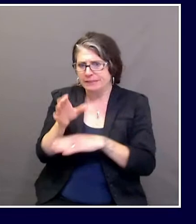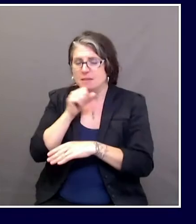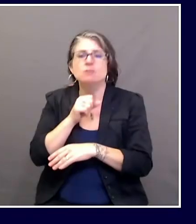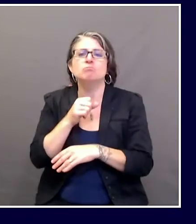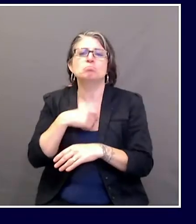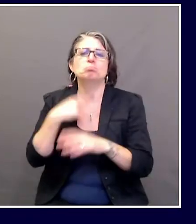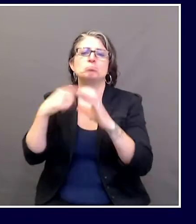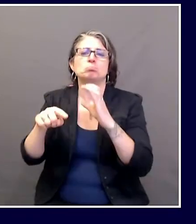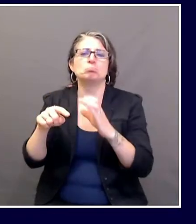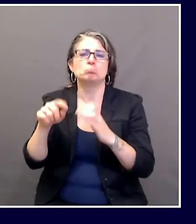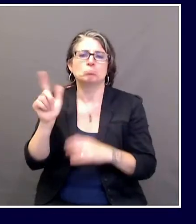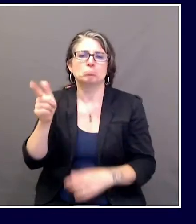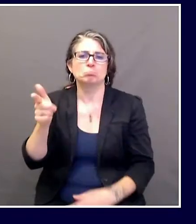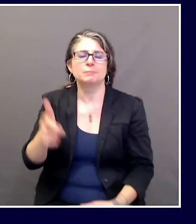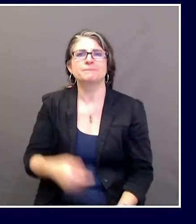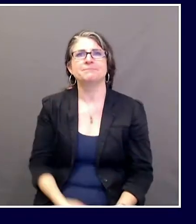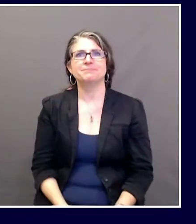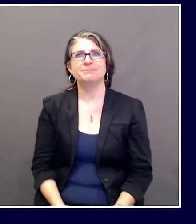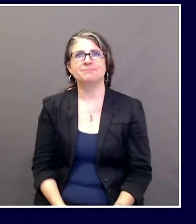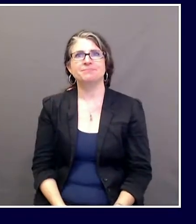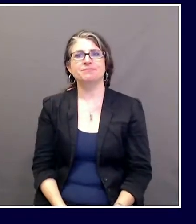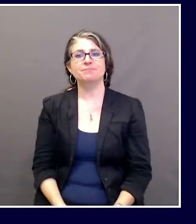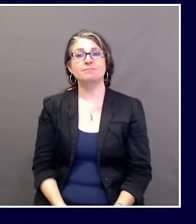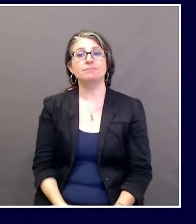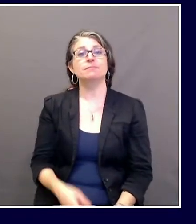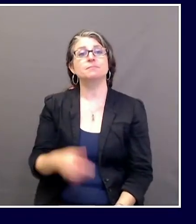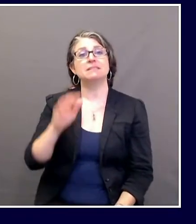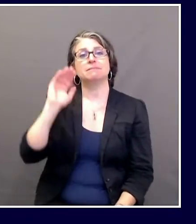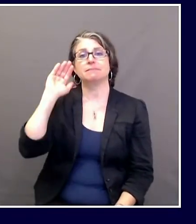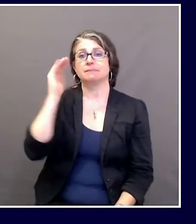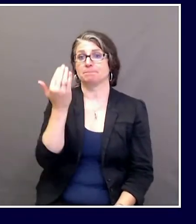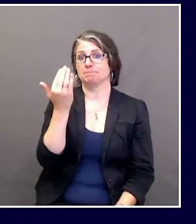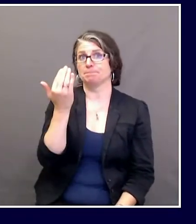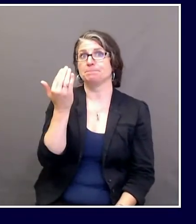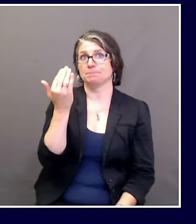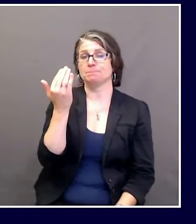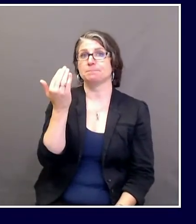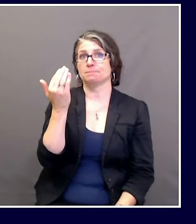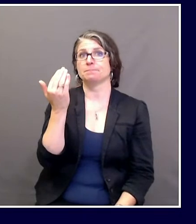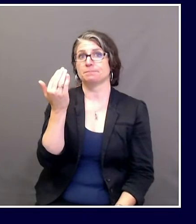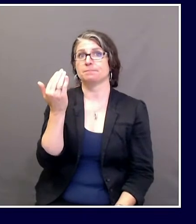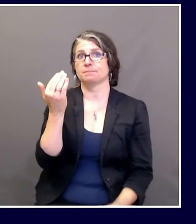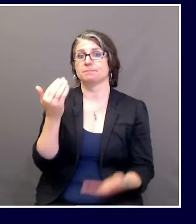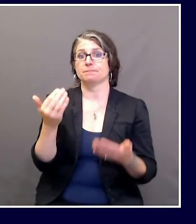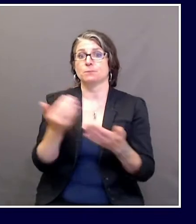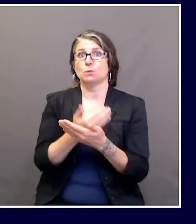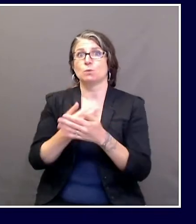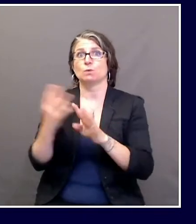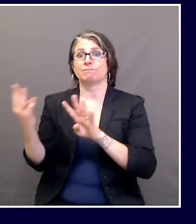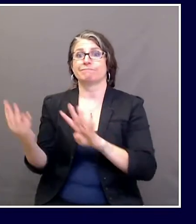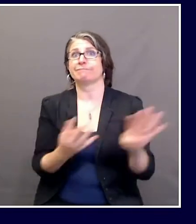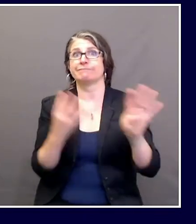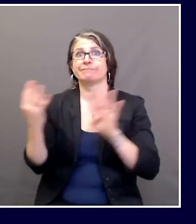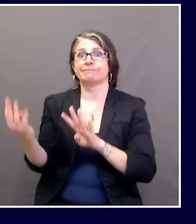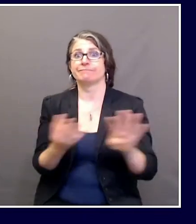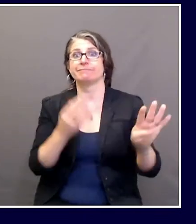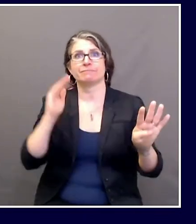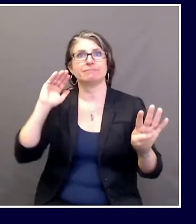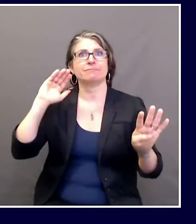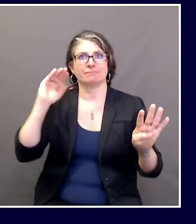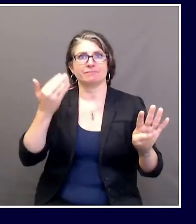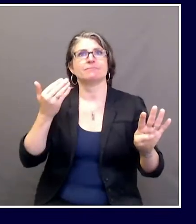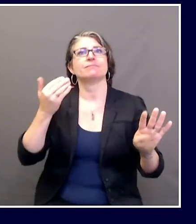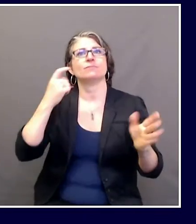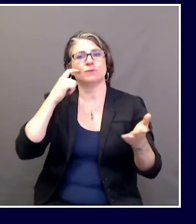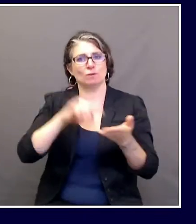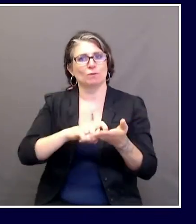of the newly vaccinated have been the 12 to 15, or for example, Brian, something that I know has happened as